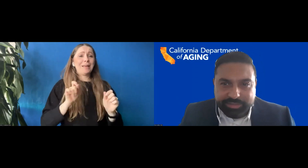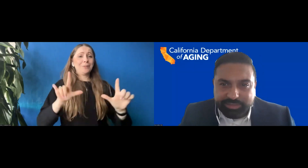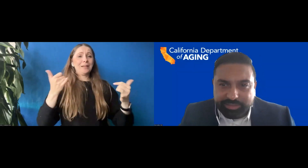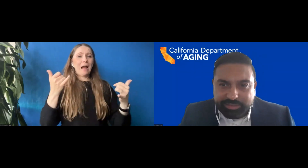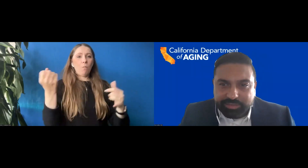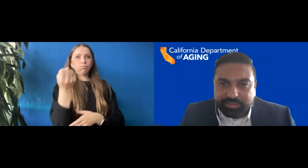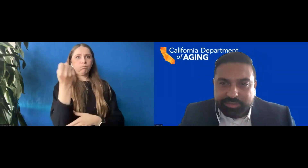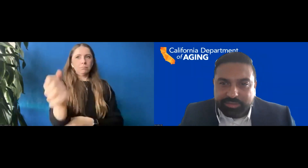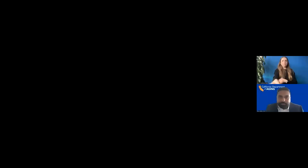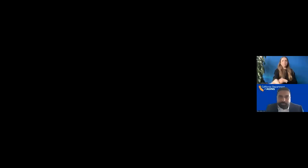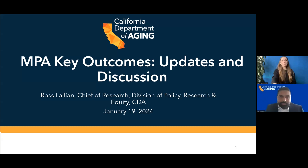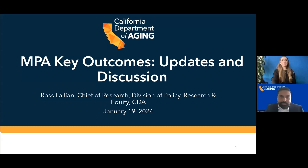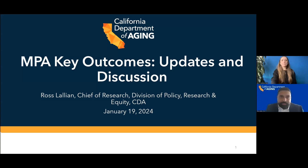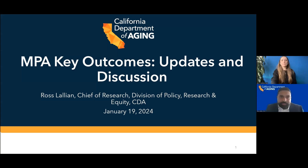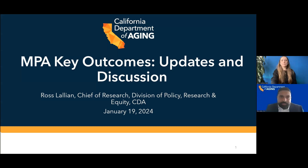sec here.